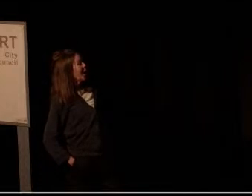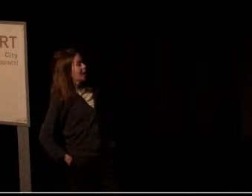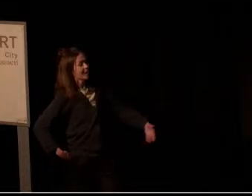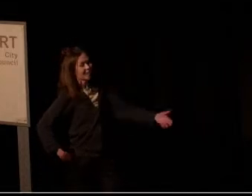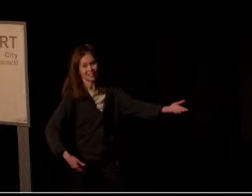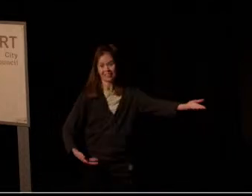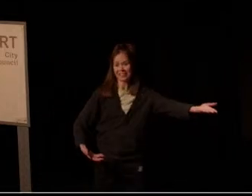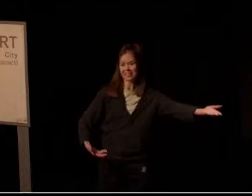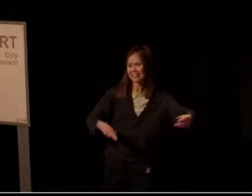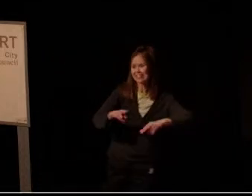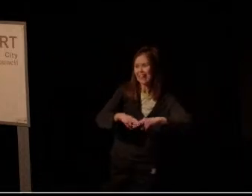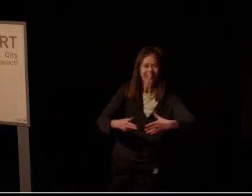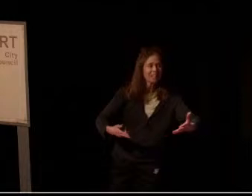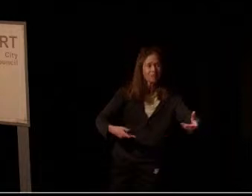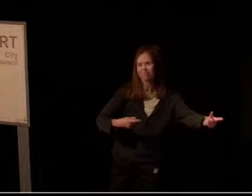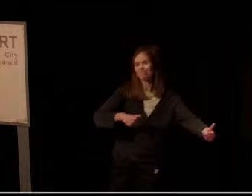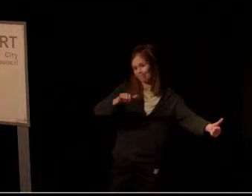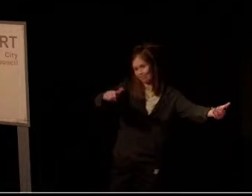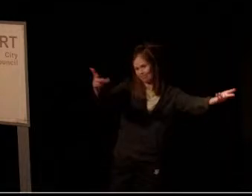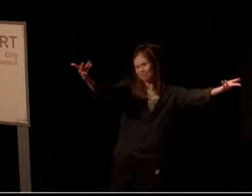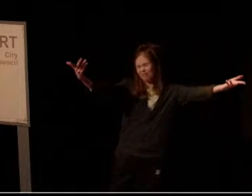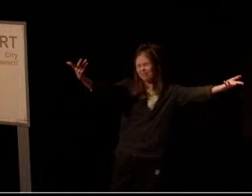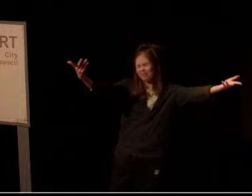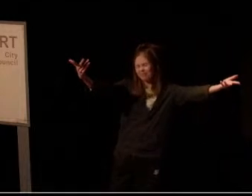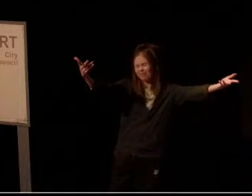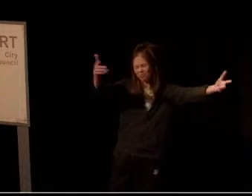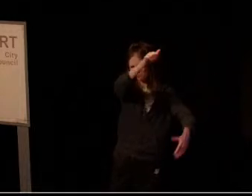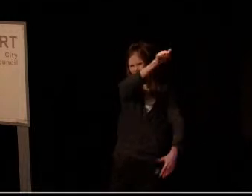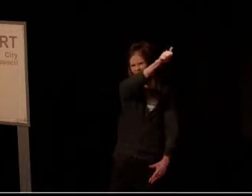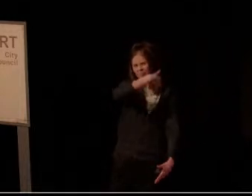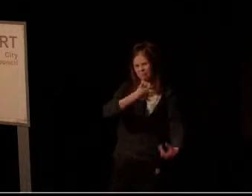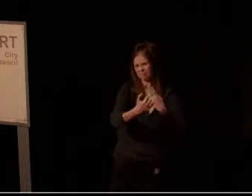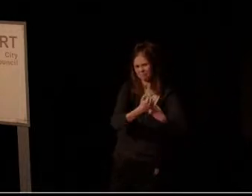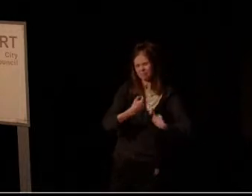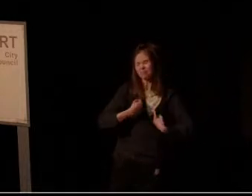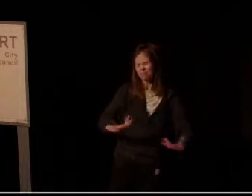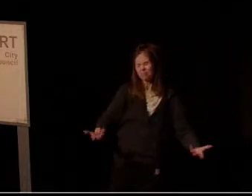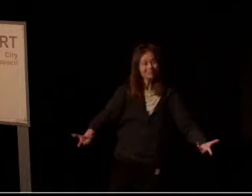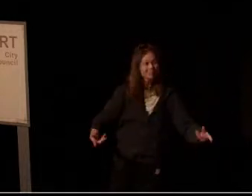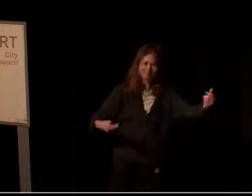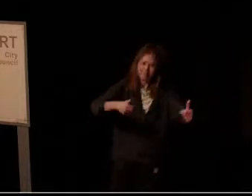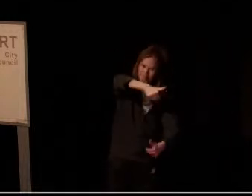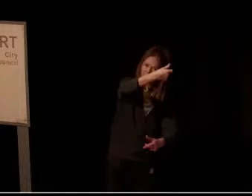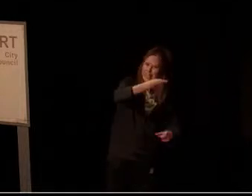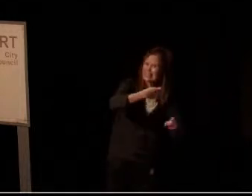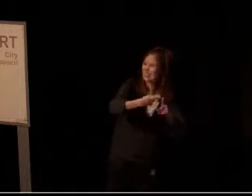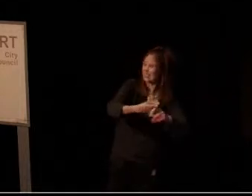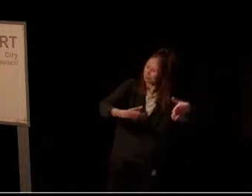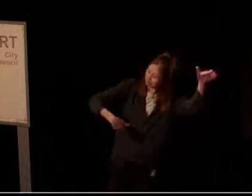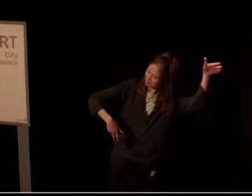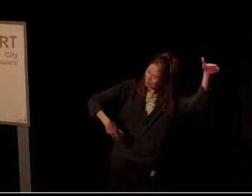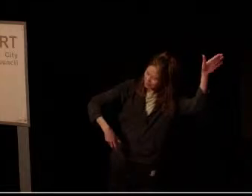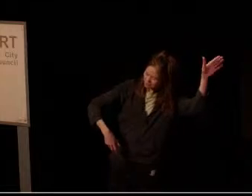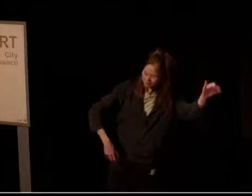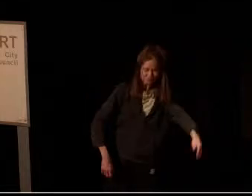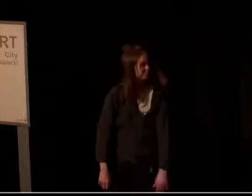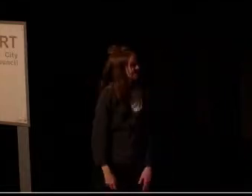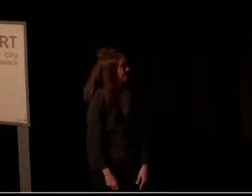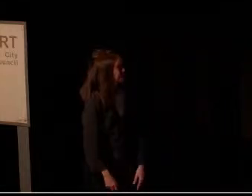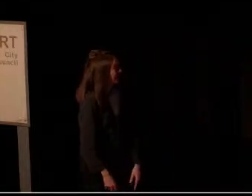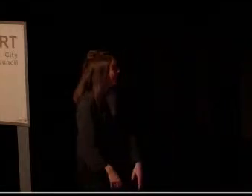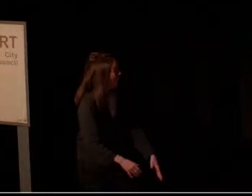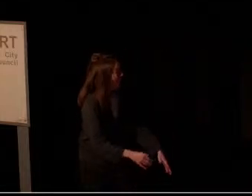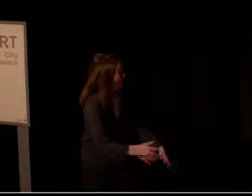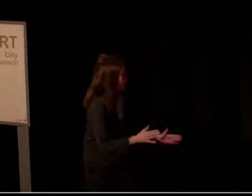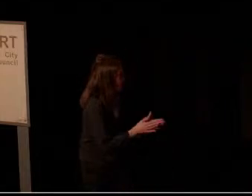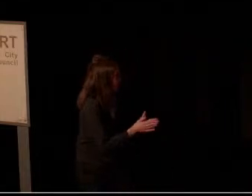Dad? Yeah, Yeah. that's fine. Yeah. Right, I'll be in the kitchen. Thanking you. Alright, love you. Final